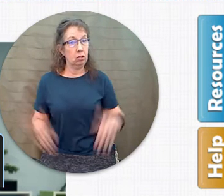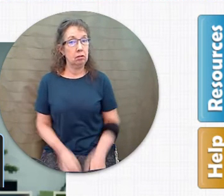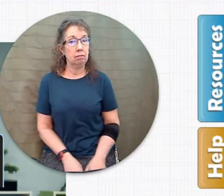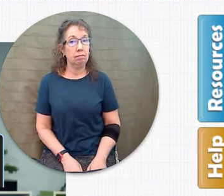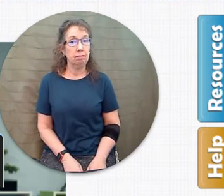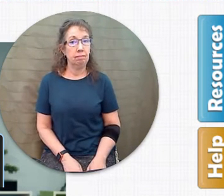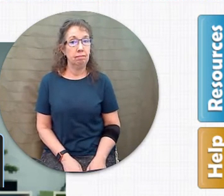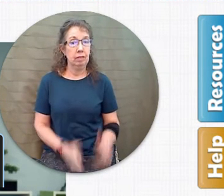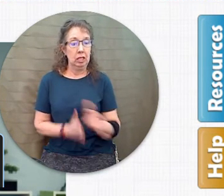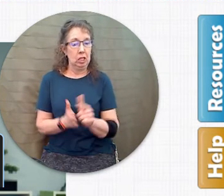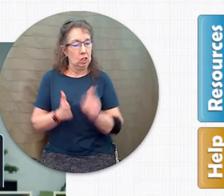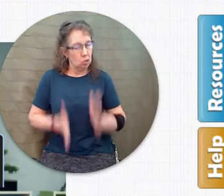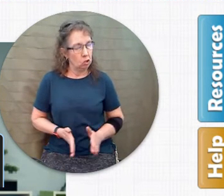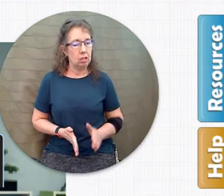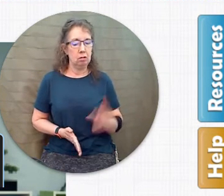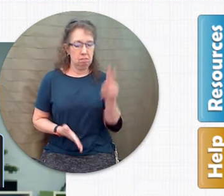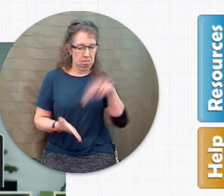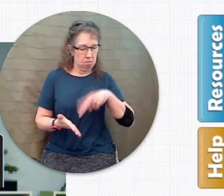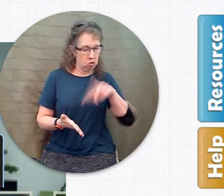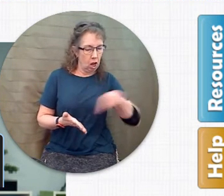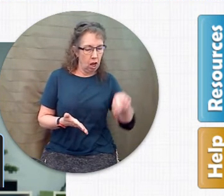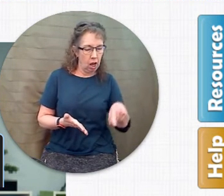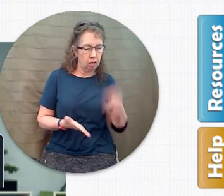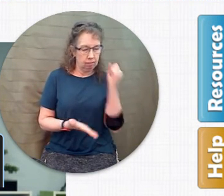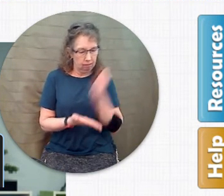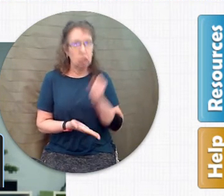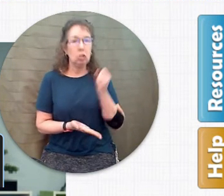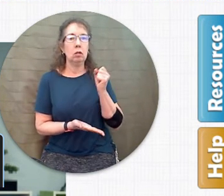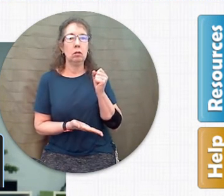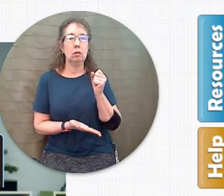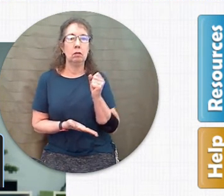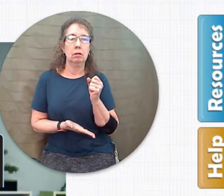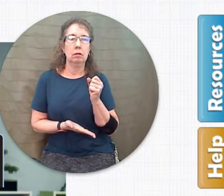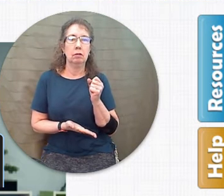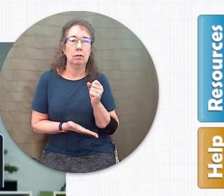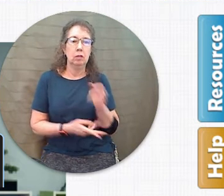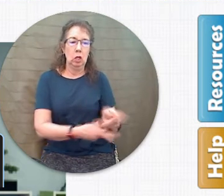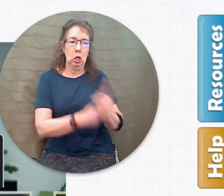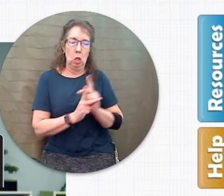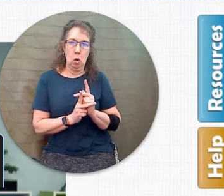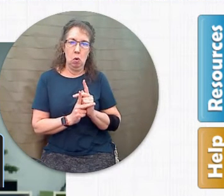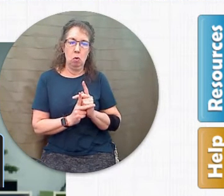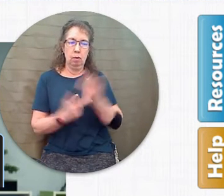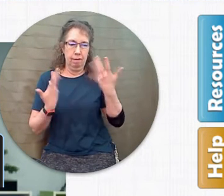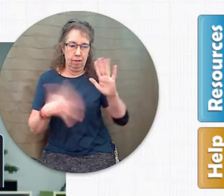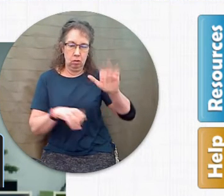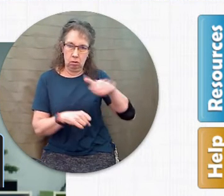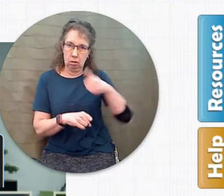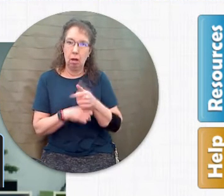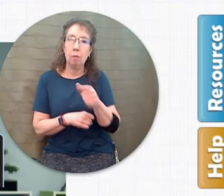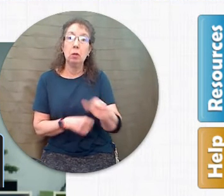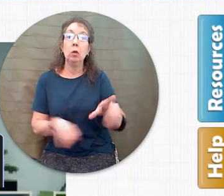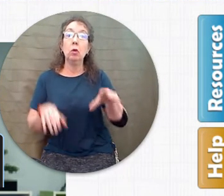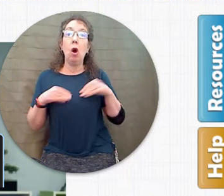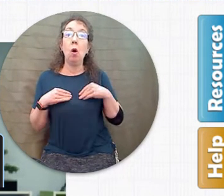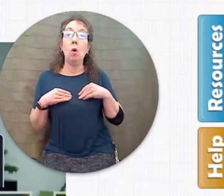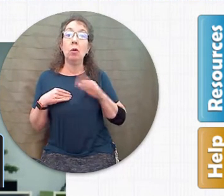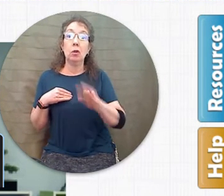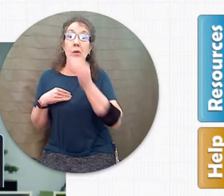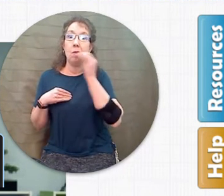notarized, the attorneys check it out, gets a documentation stamp, boom, loan is originated, you are a homeowner. They give you the